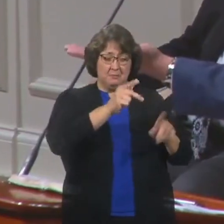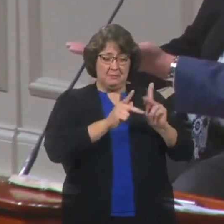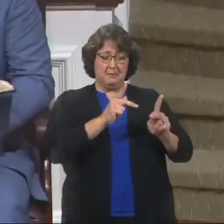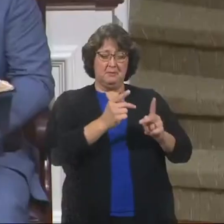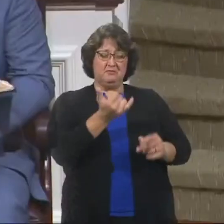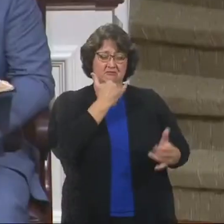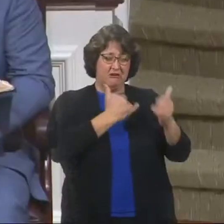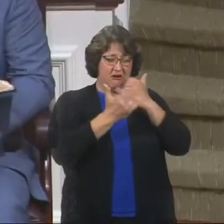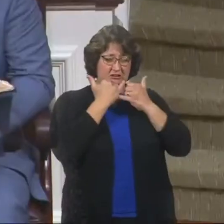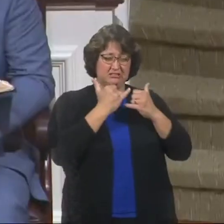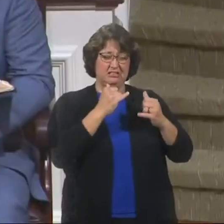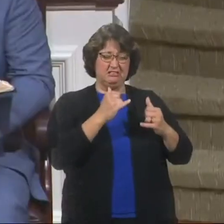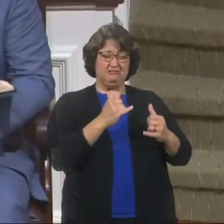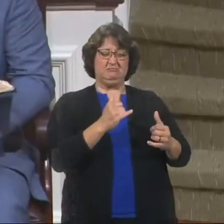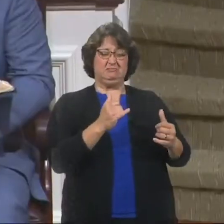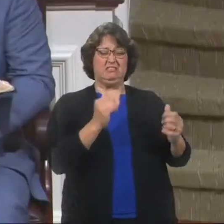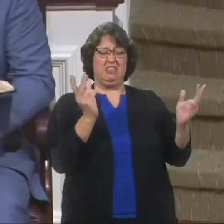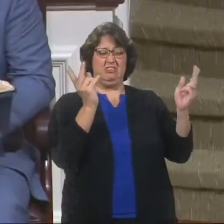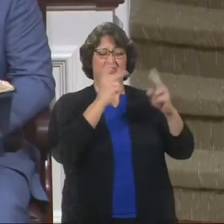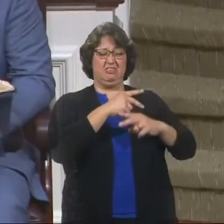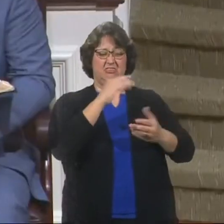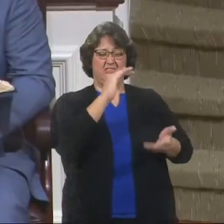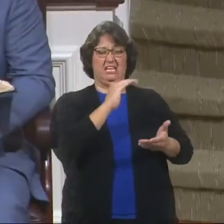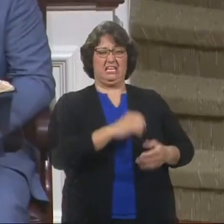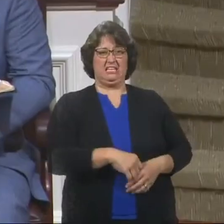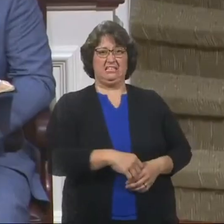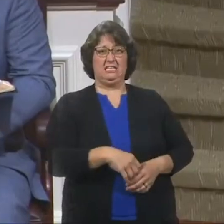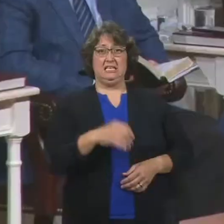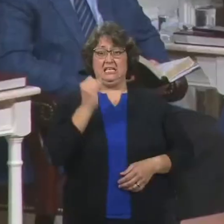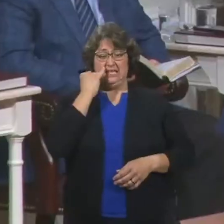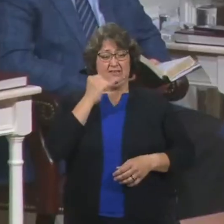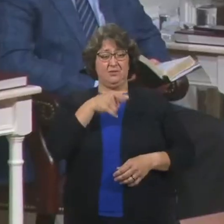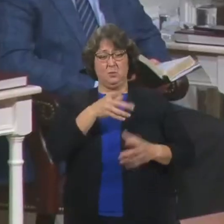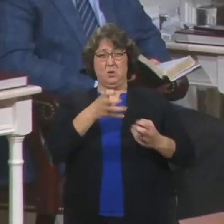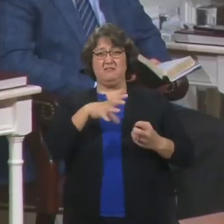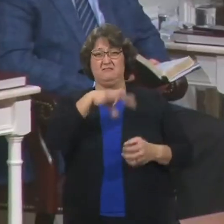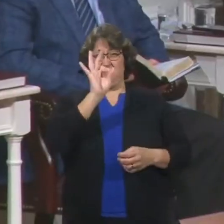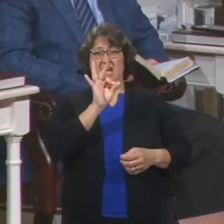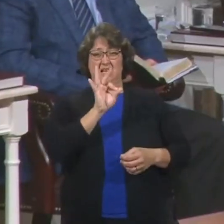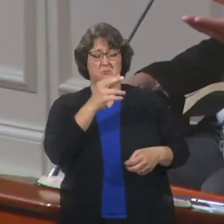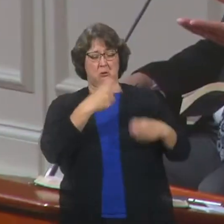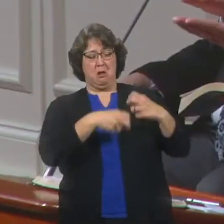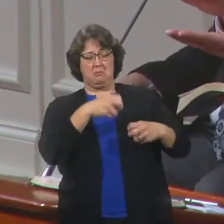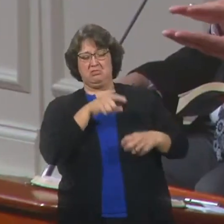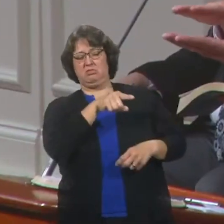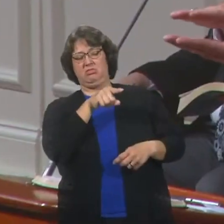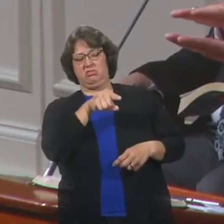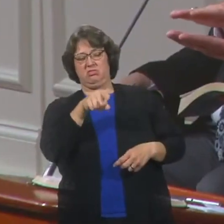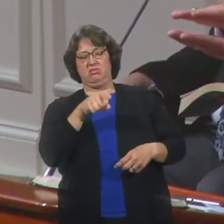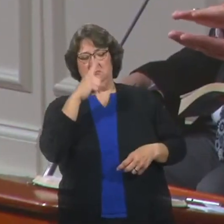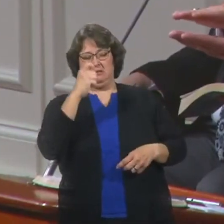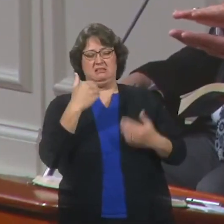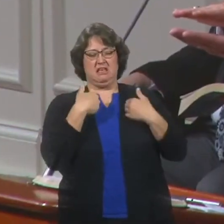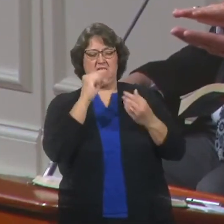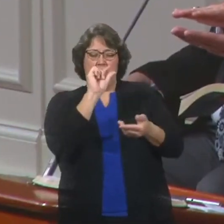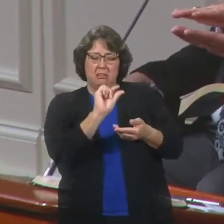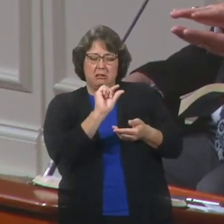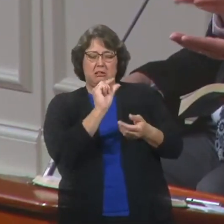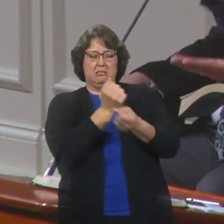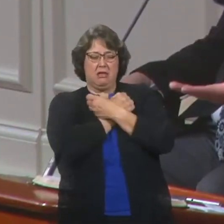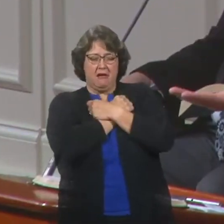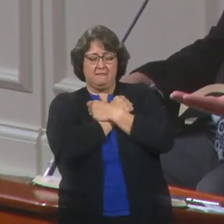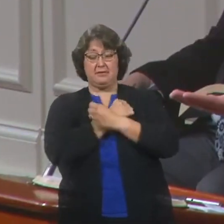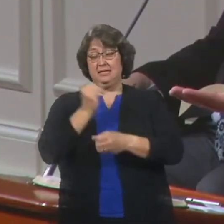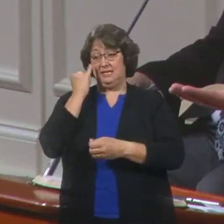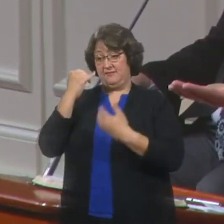thick. You want to find a critical person always pointing out problems in other people? It's because their love tank is low. But